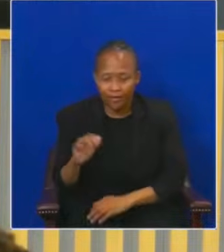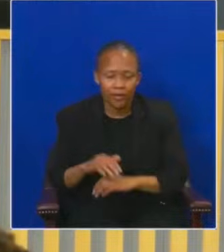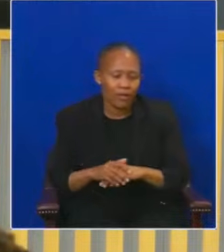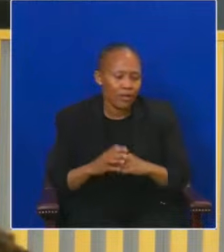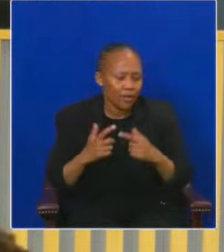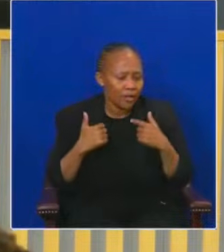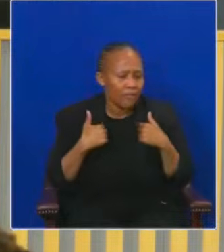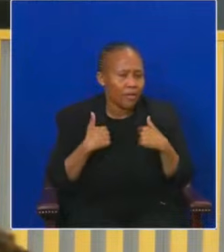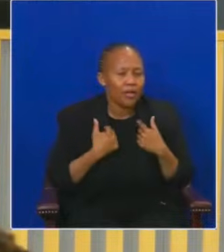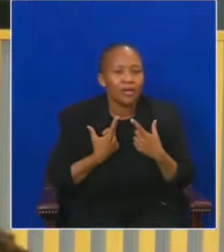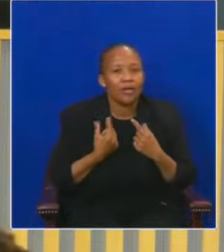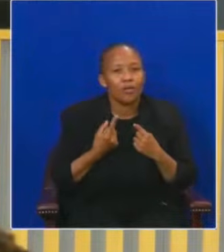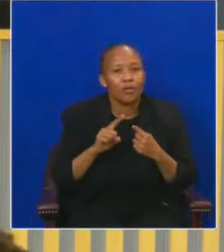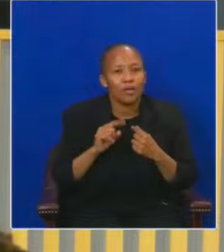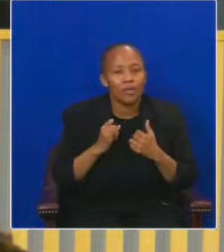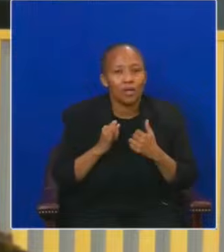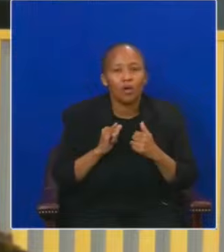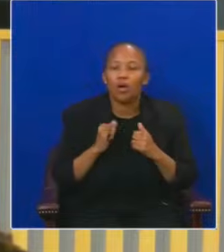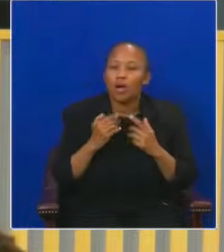Correctional Facility,